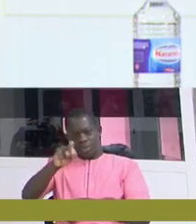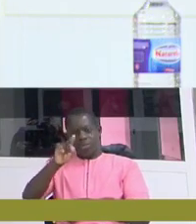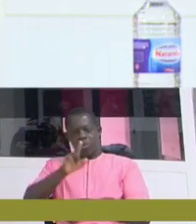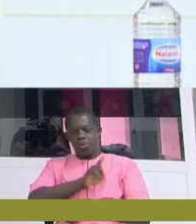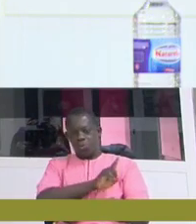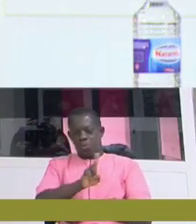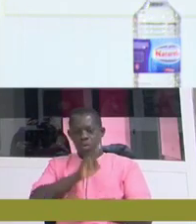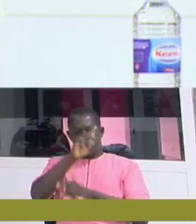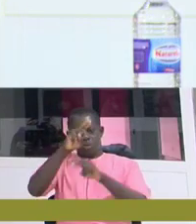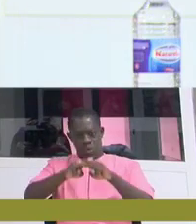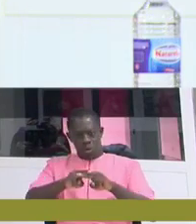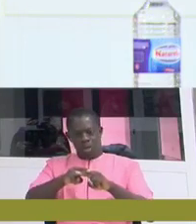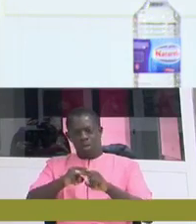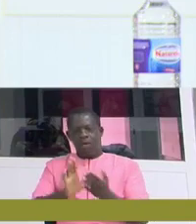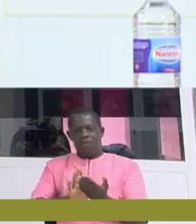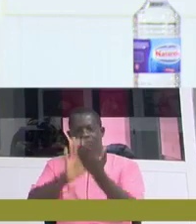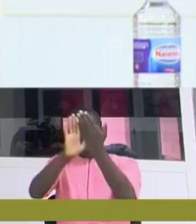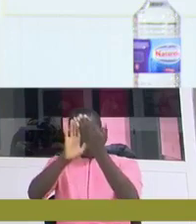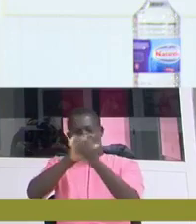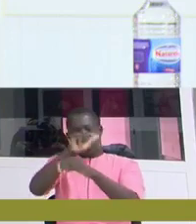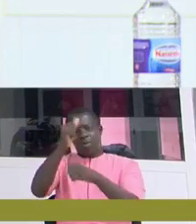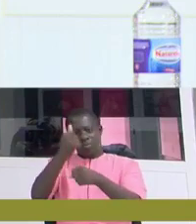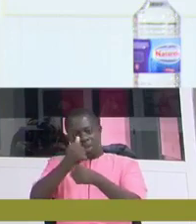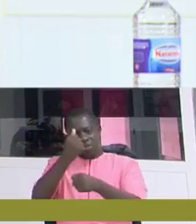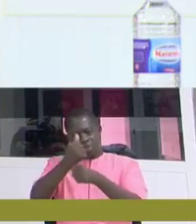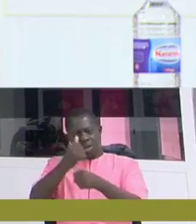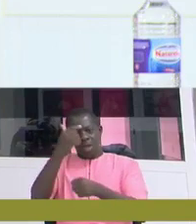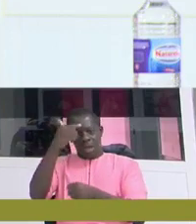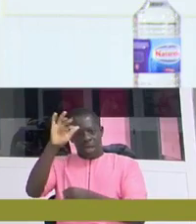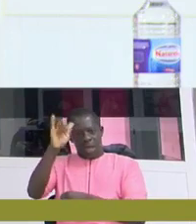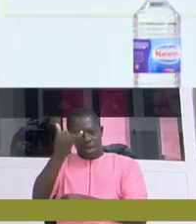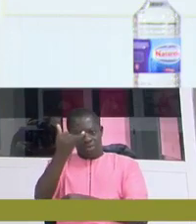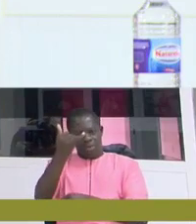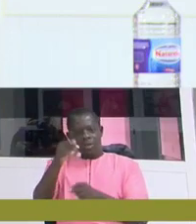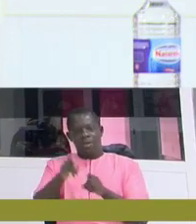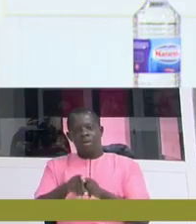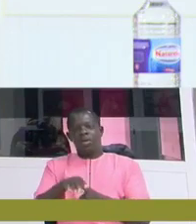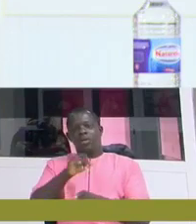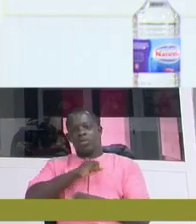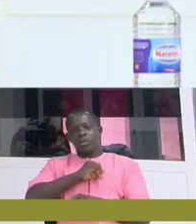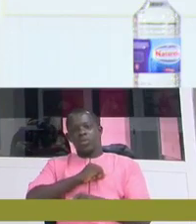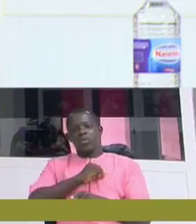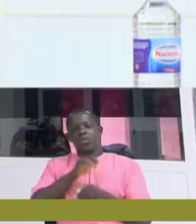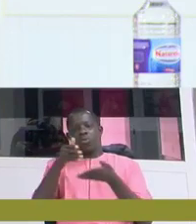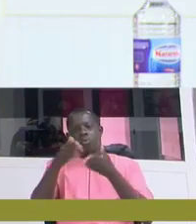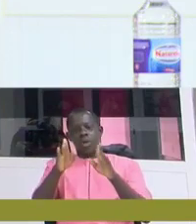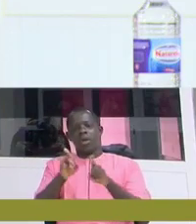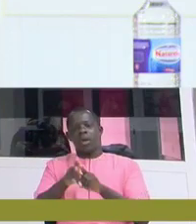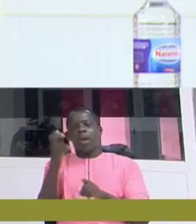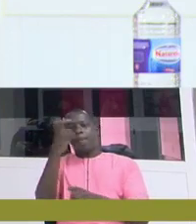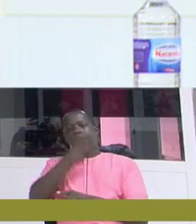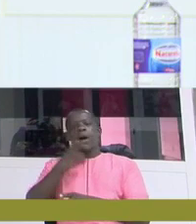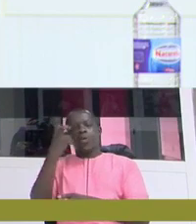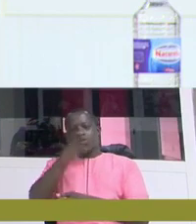down face to face. We prepared an agreement.